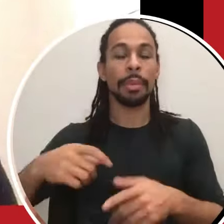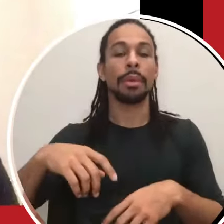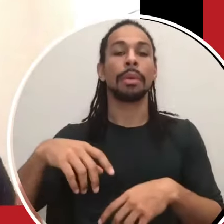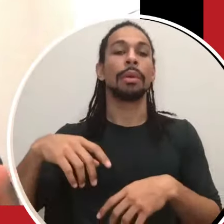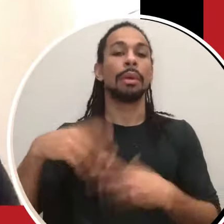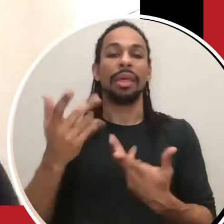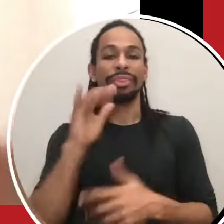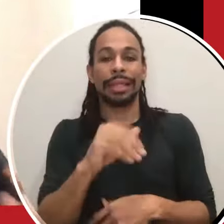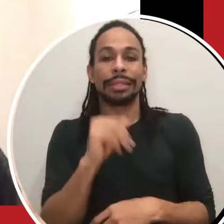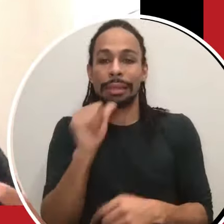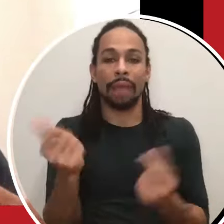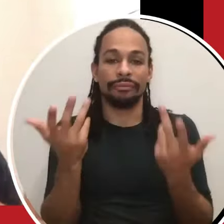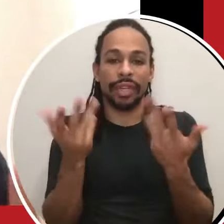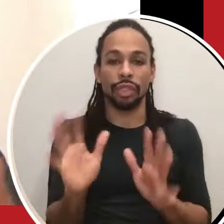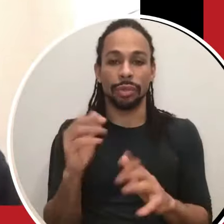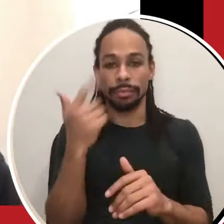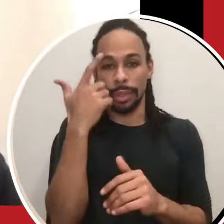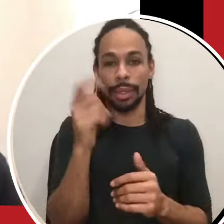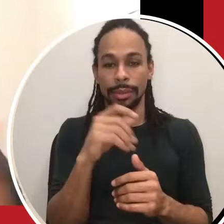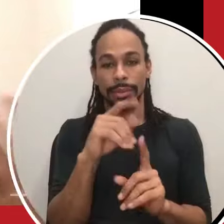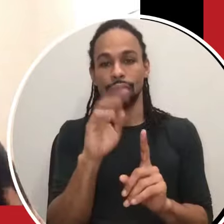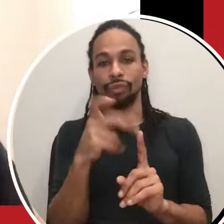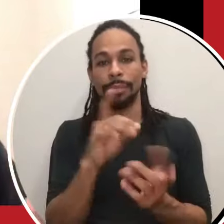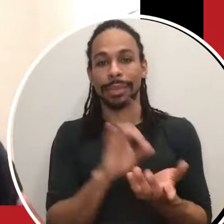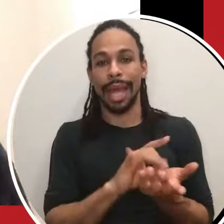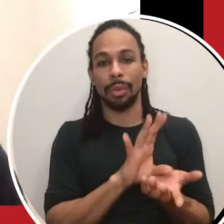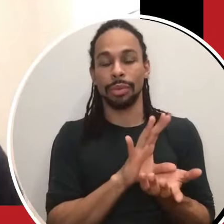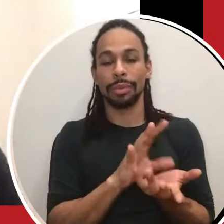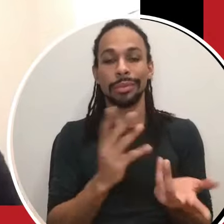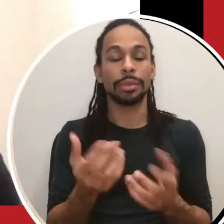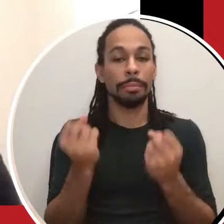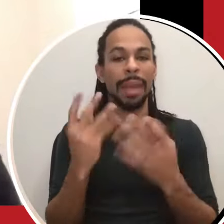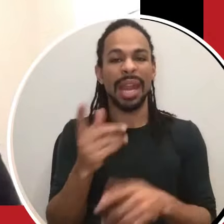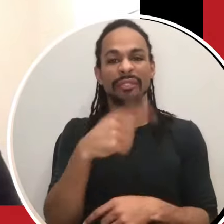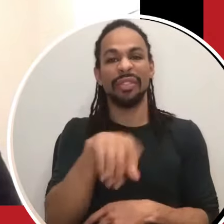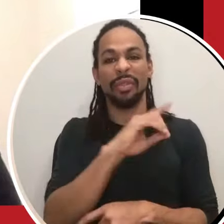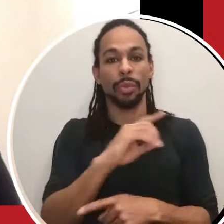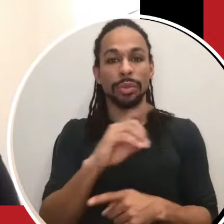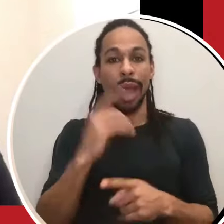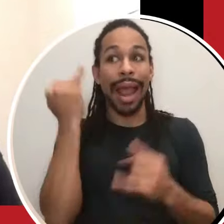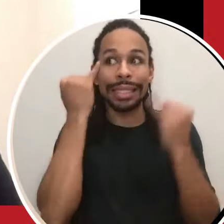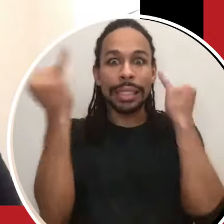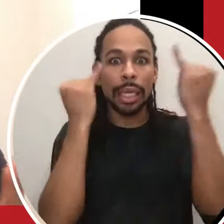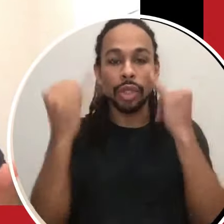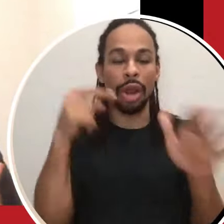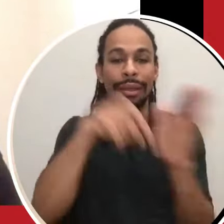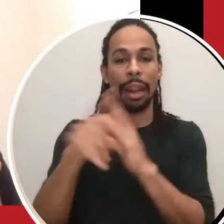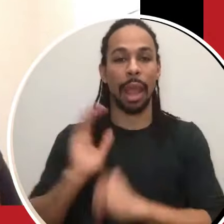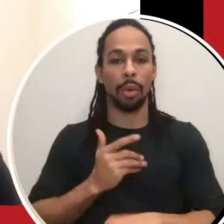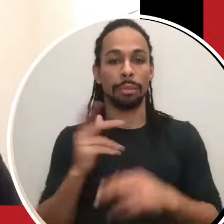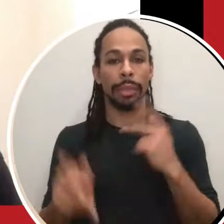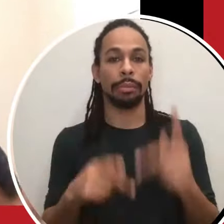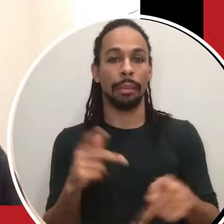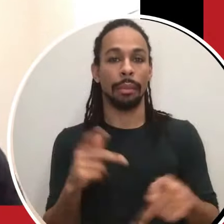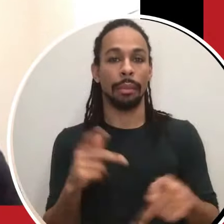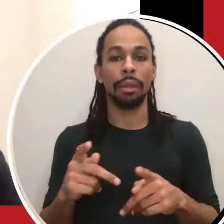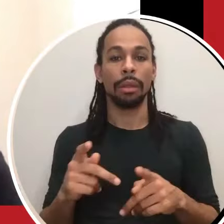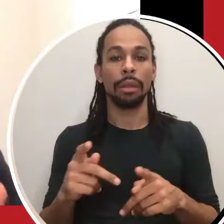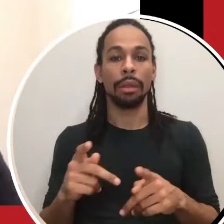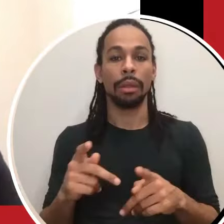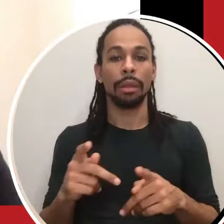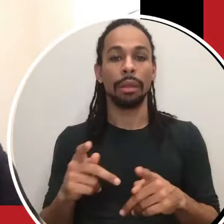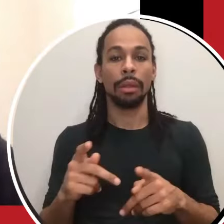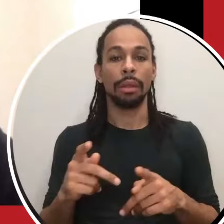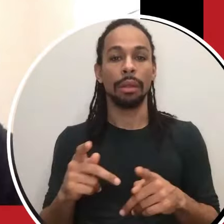of our folks and many of our communities just as much as the Trump administration did So I think one of the things that we created some